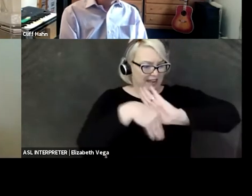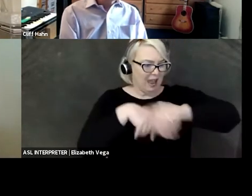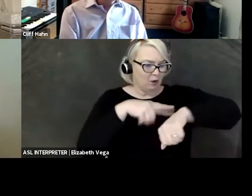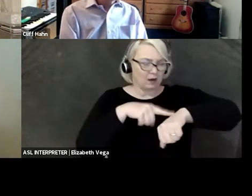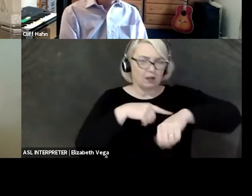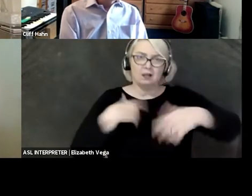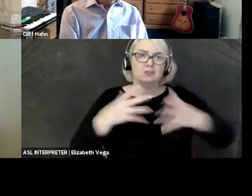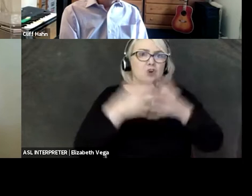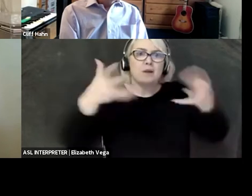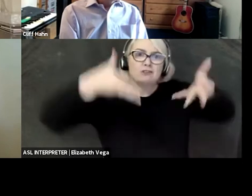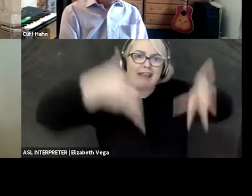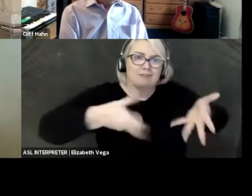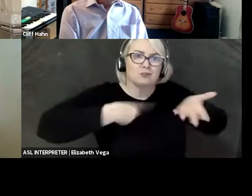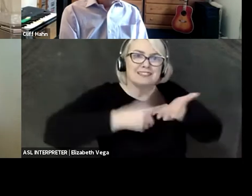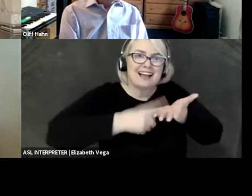cover. Justin,